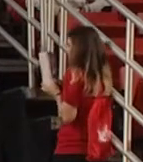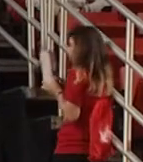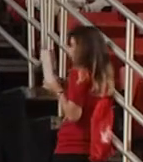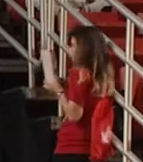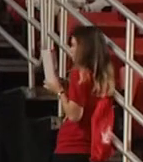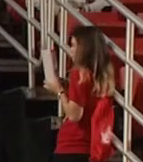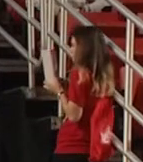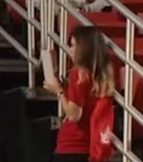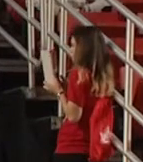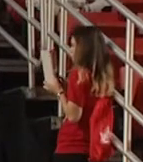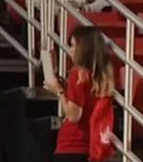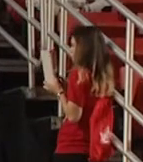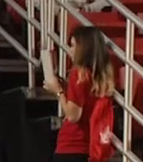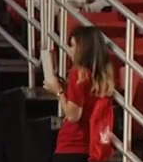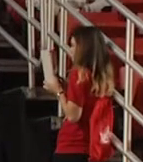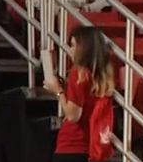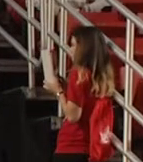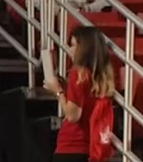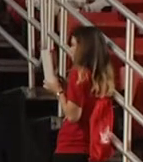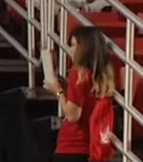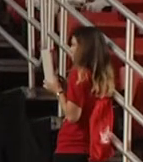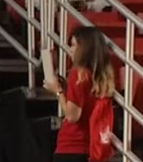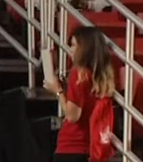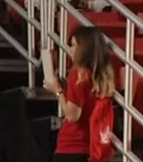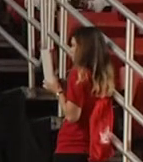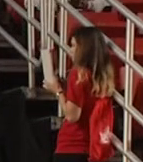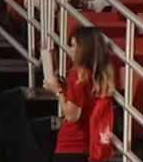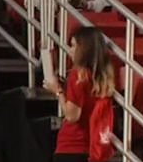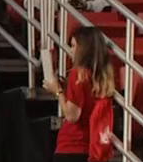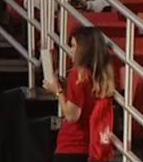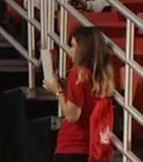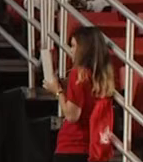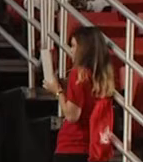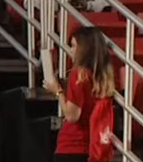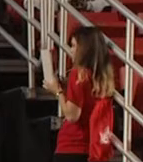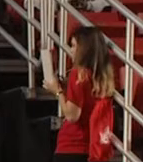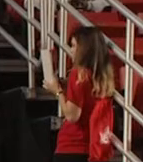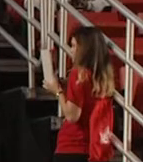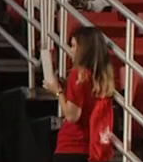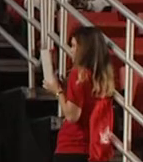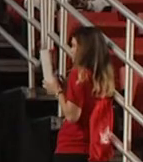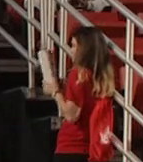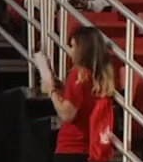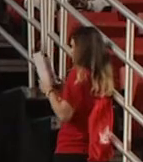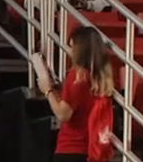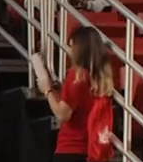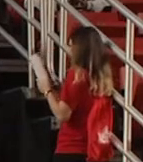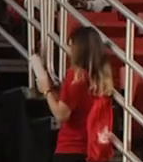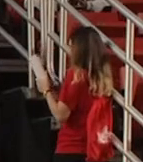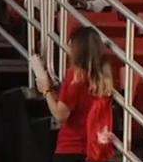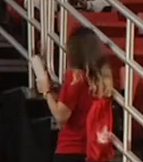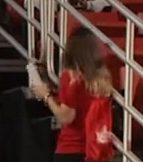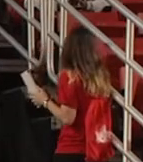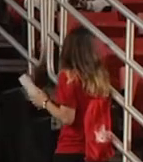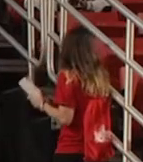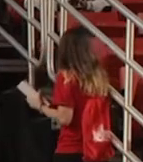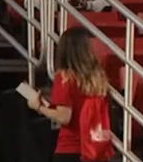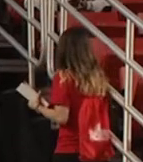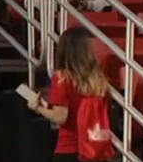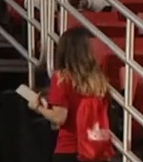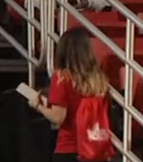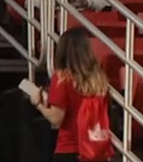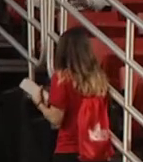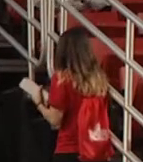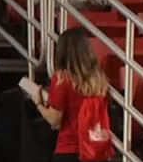In recognition of our degree candidates, we invite you to stand when the procession begins after this video. Thank you for your understanding and cooperation.